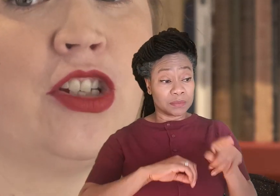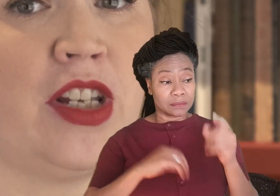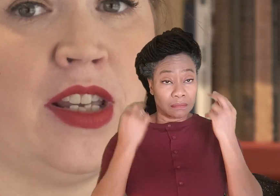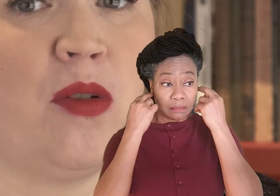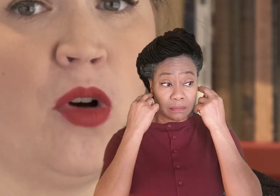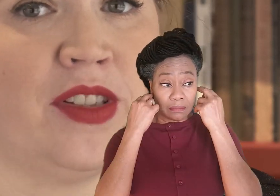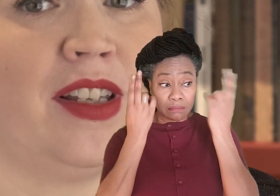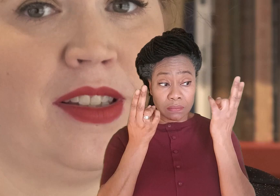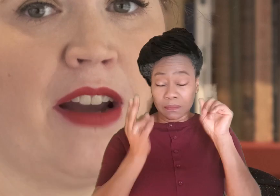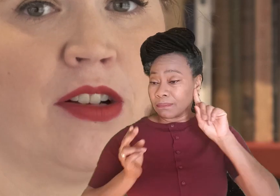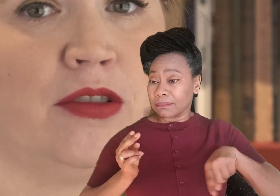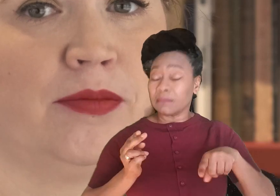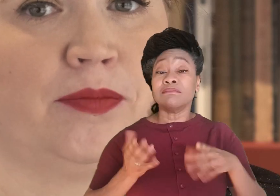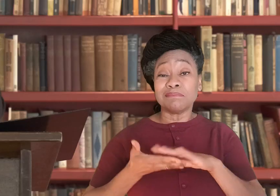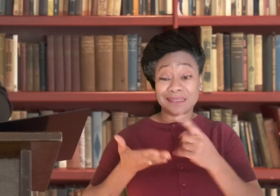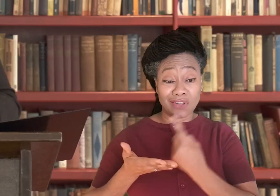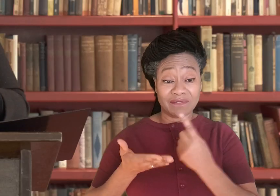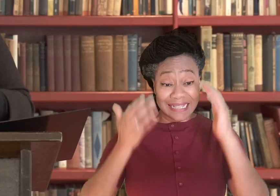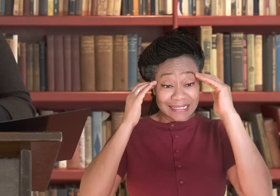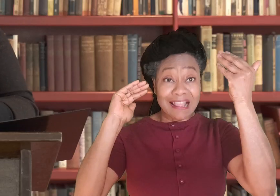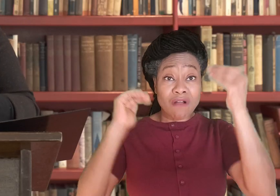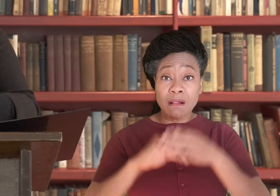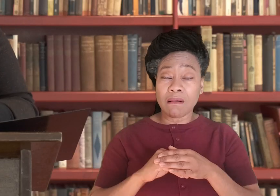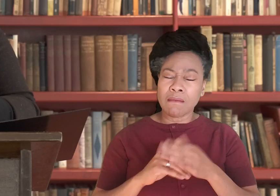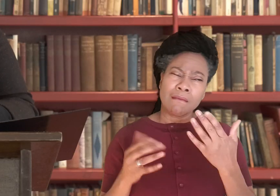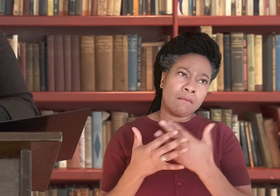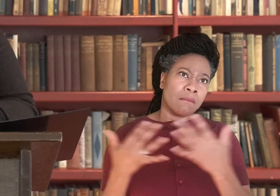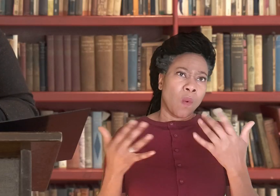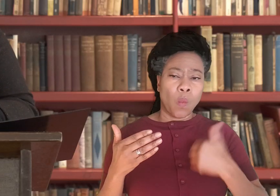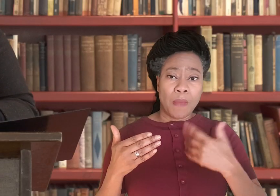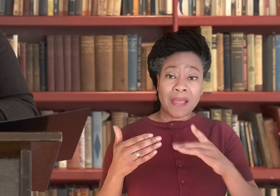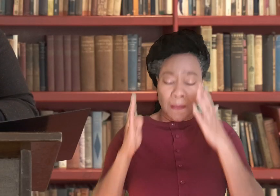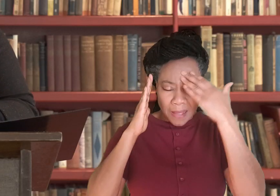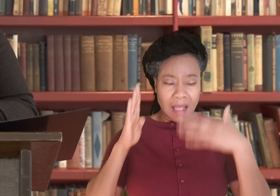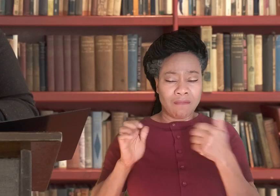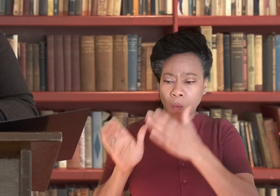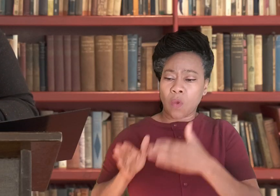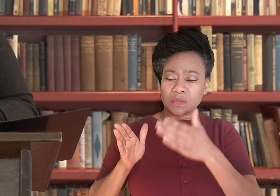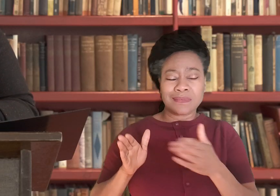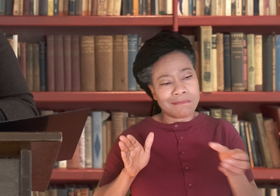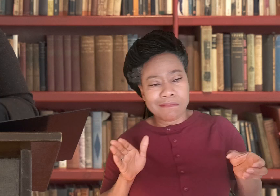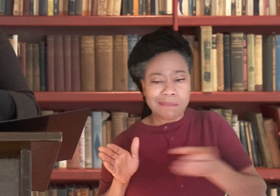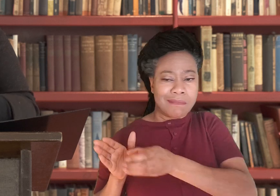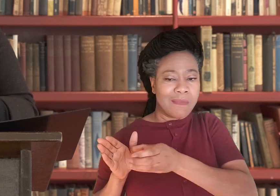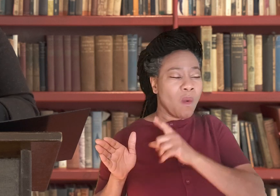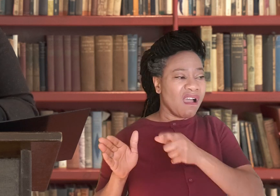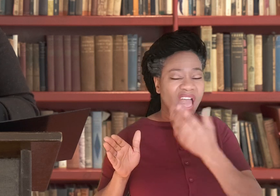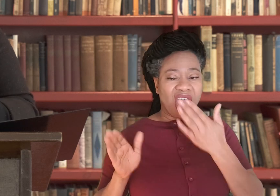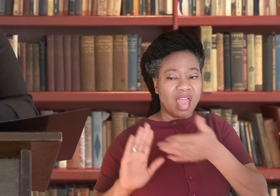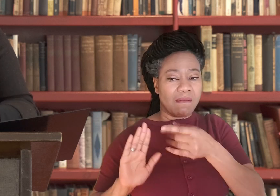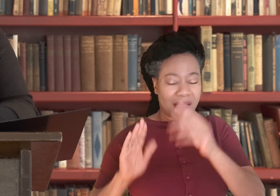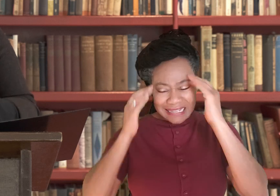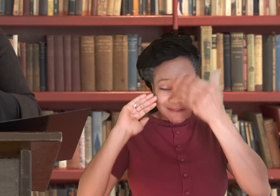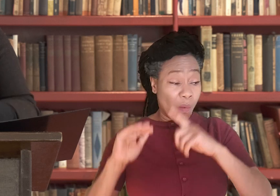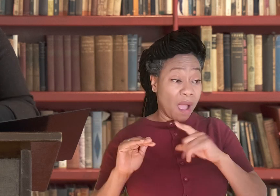husband, she was hysterical. Many women were sent to asylums under the guise of hysteria, just because